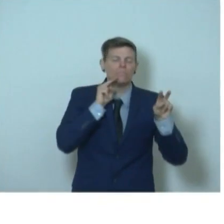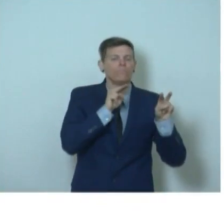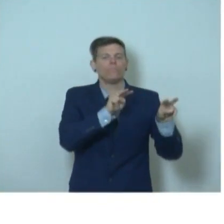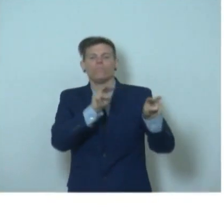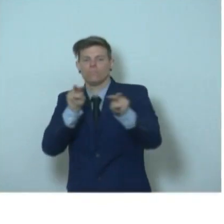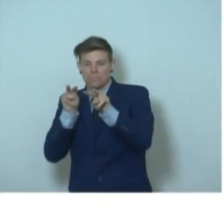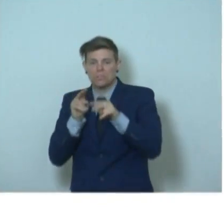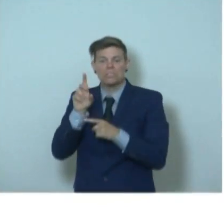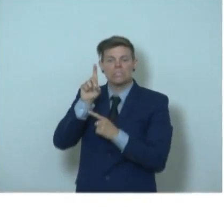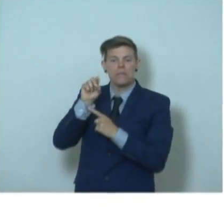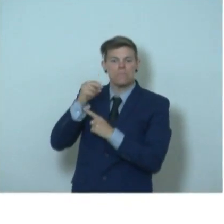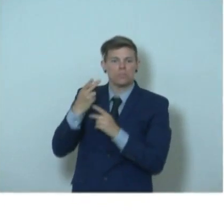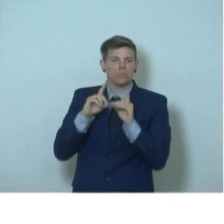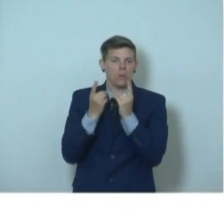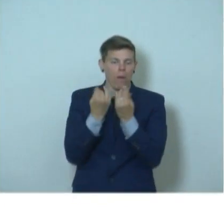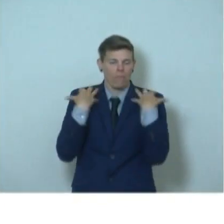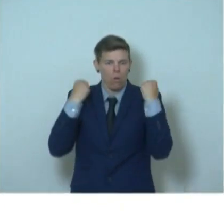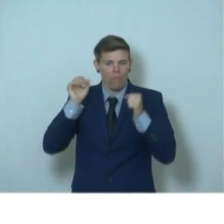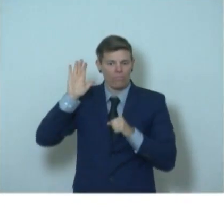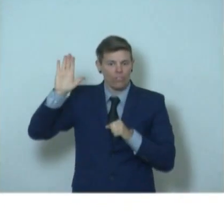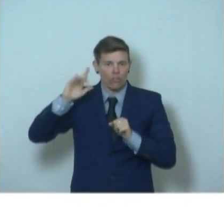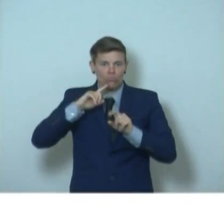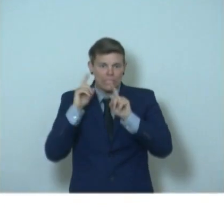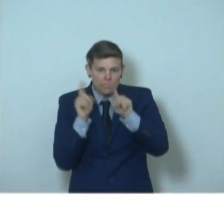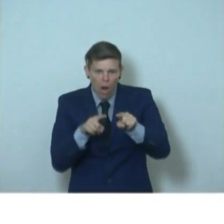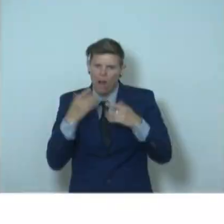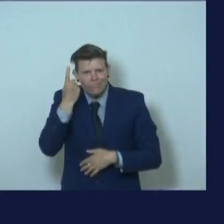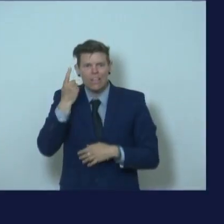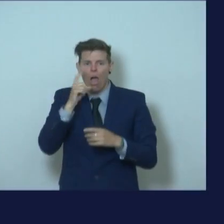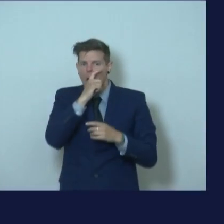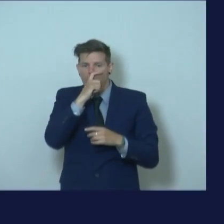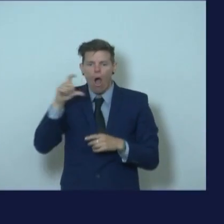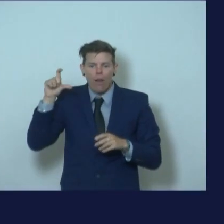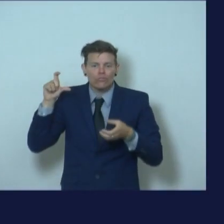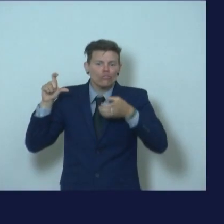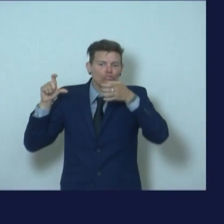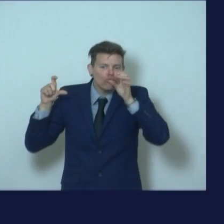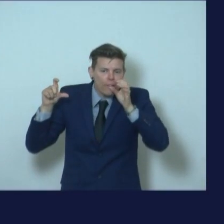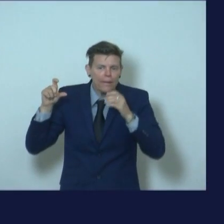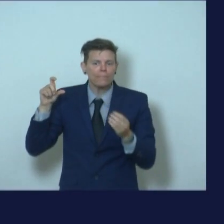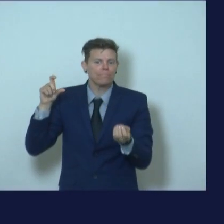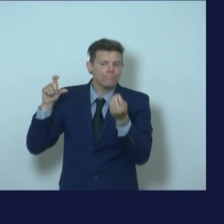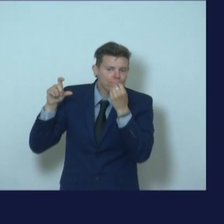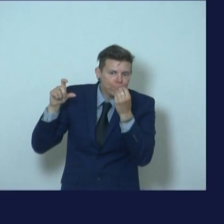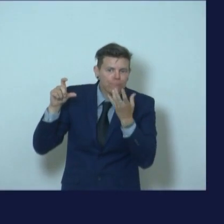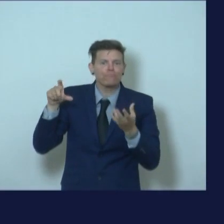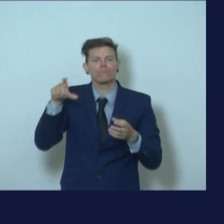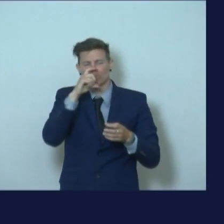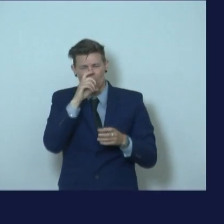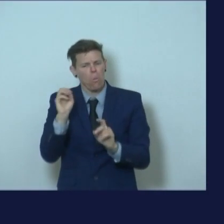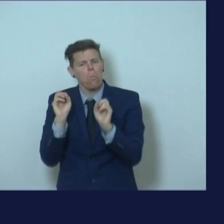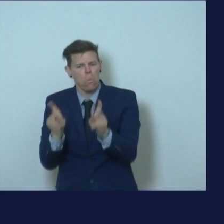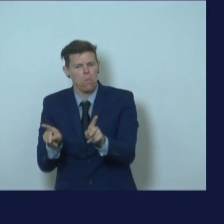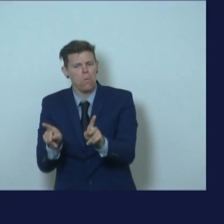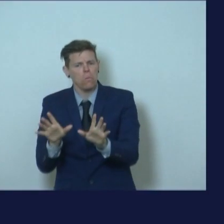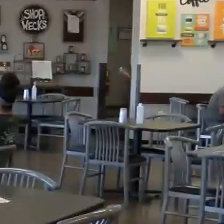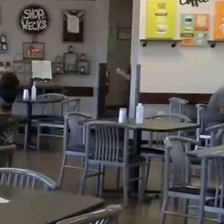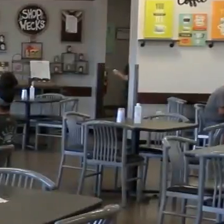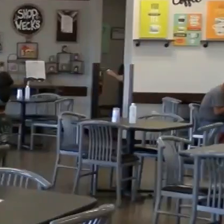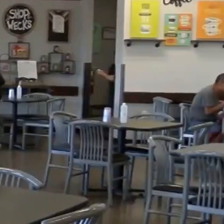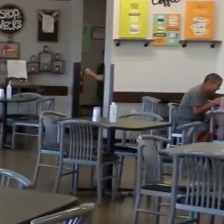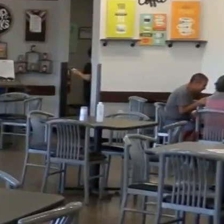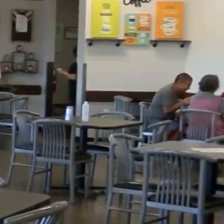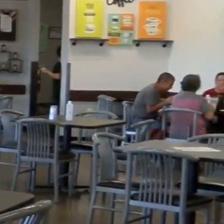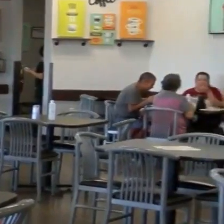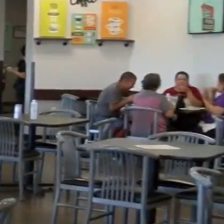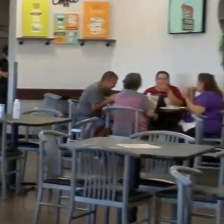mainly driven by an outbreak in Otero County and its prison facility. State health officials say they're focusing on pacing reopening and